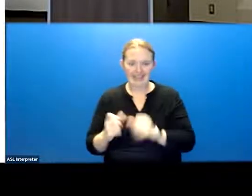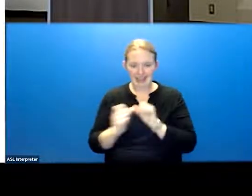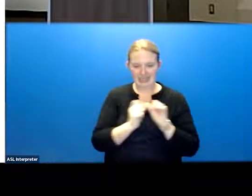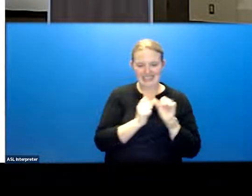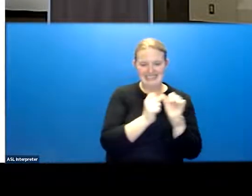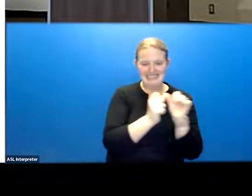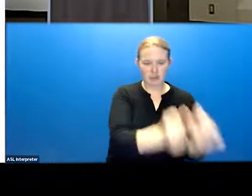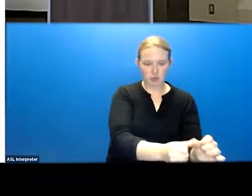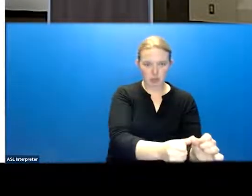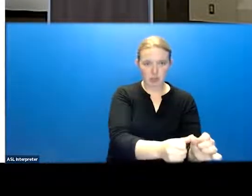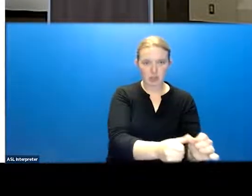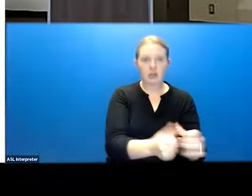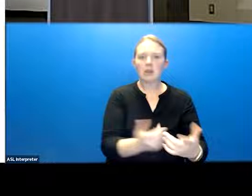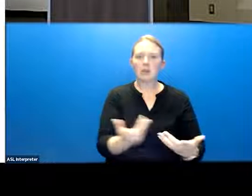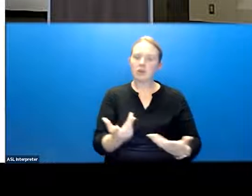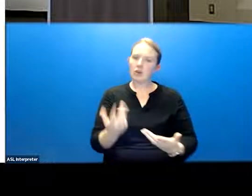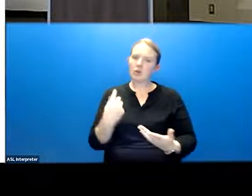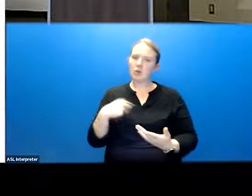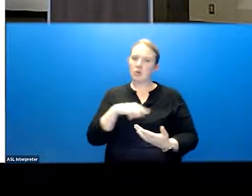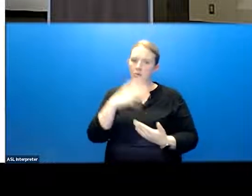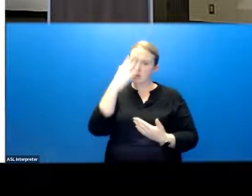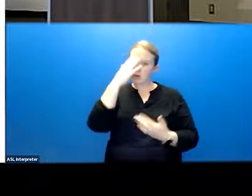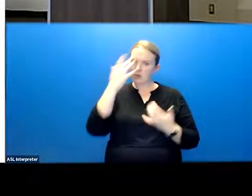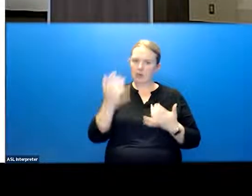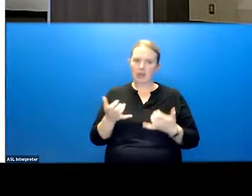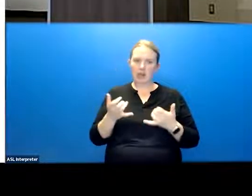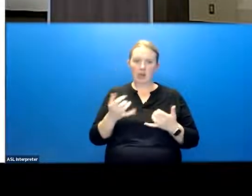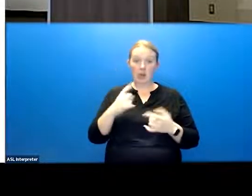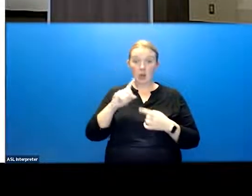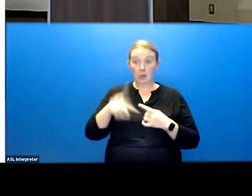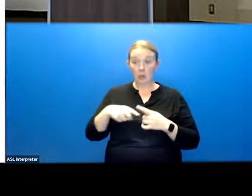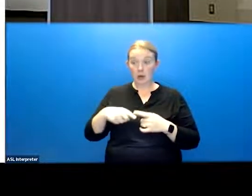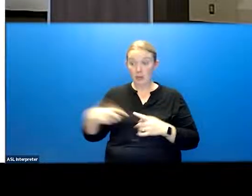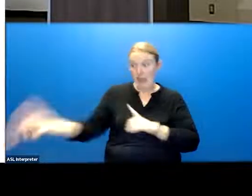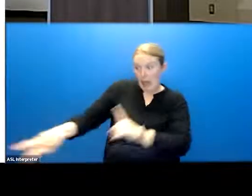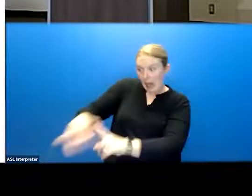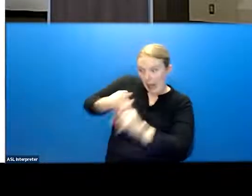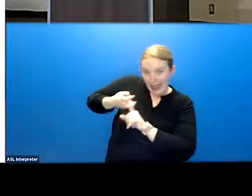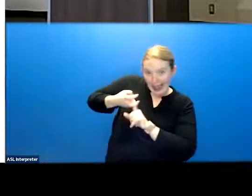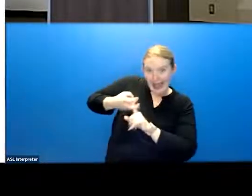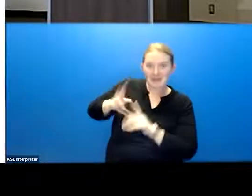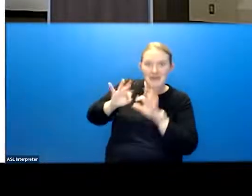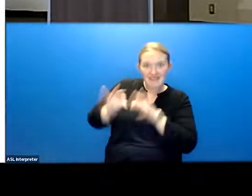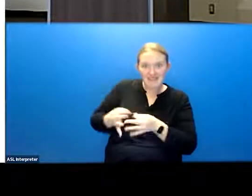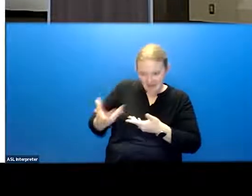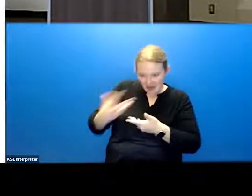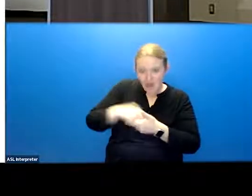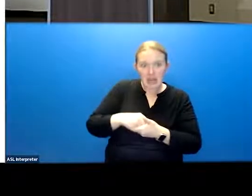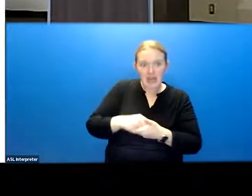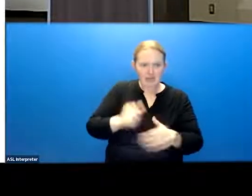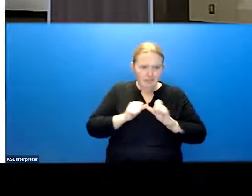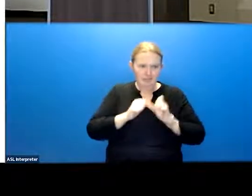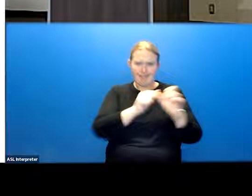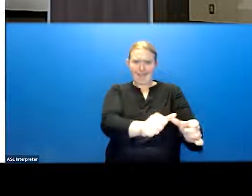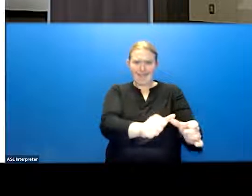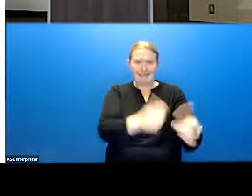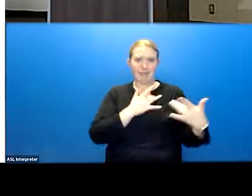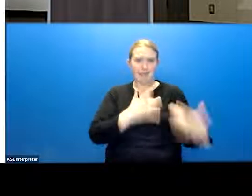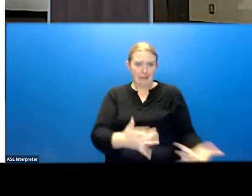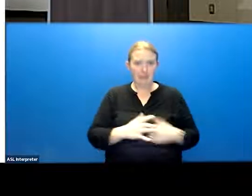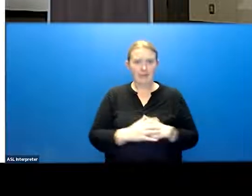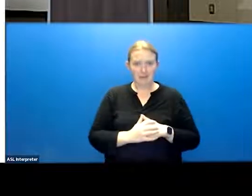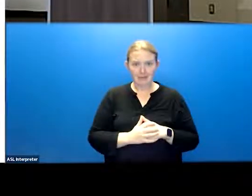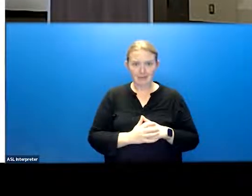So what this is kind of telling us is when we hook people in and when family members are engaged, they stay engaged.